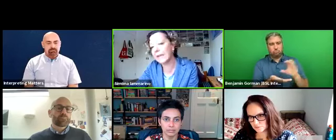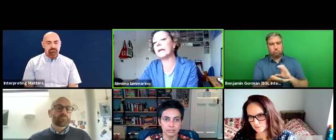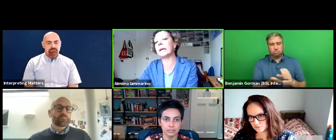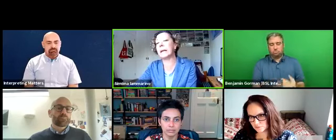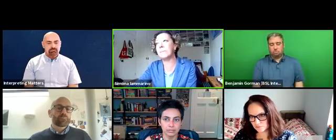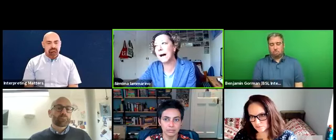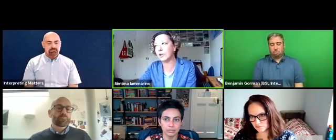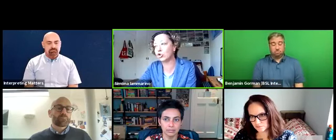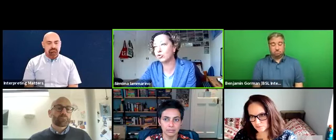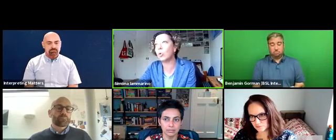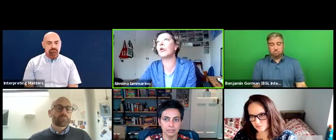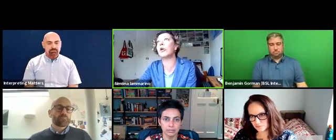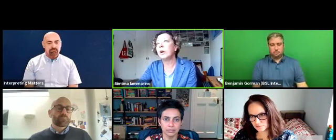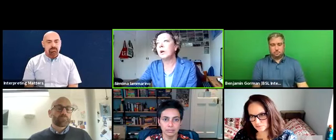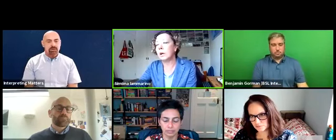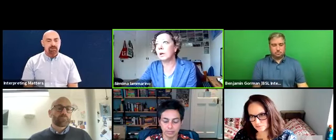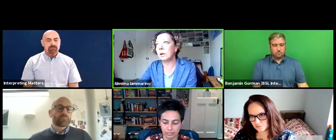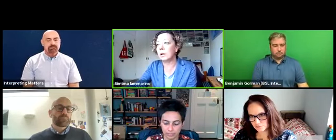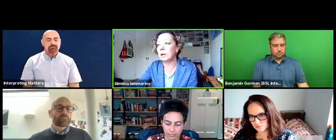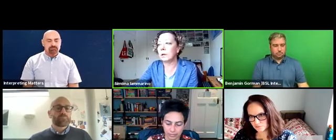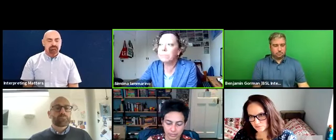more thinking, much more